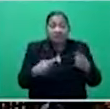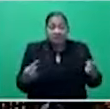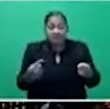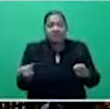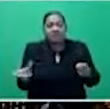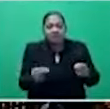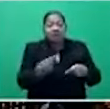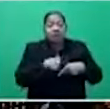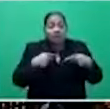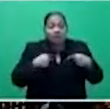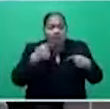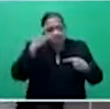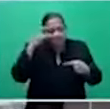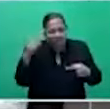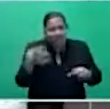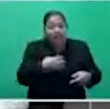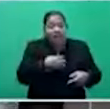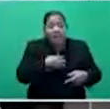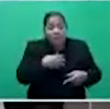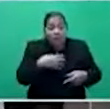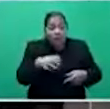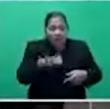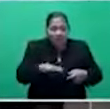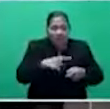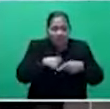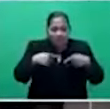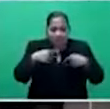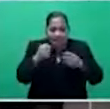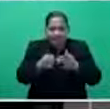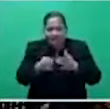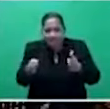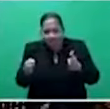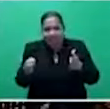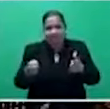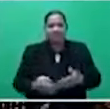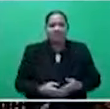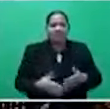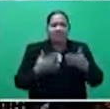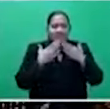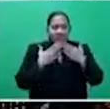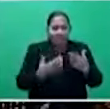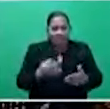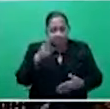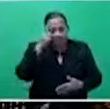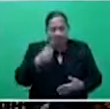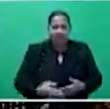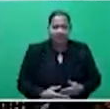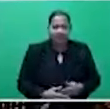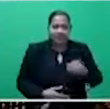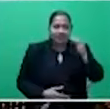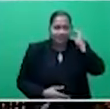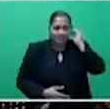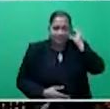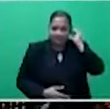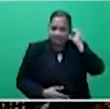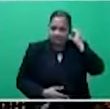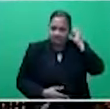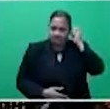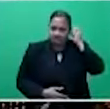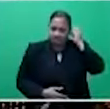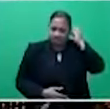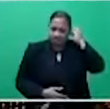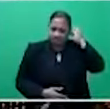more areas which we can invest into, expand into. Thank you, sir. Yeah, he also threw in terrorism and all that in between, sir. Mr.